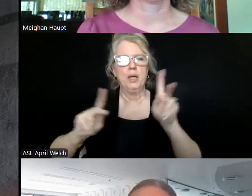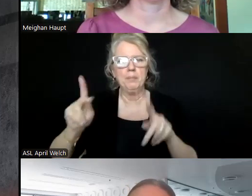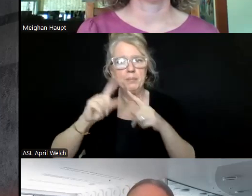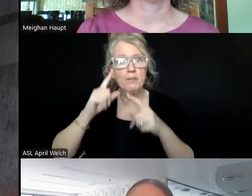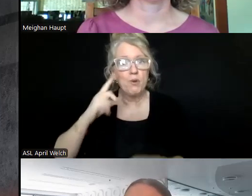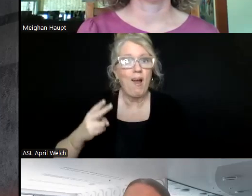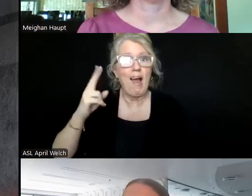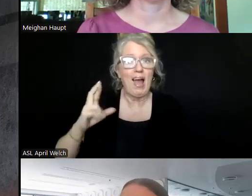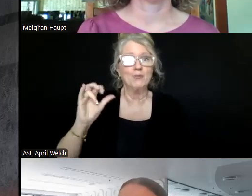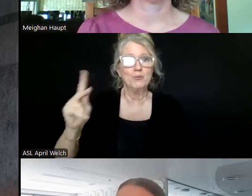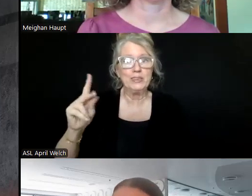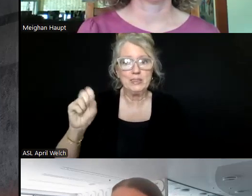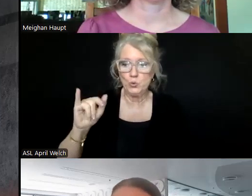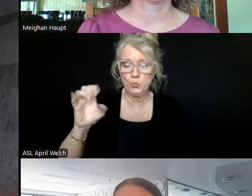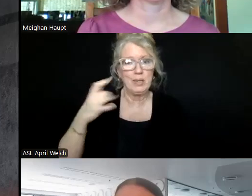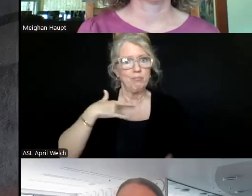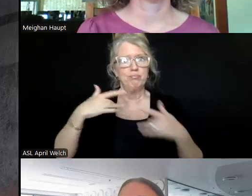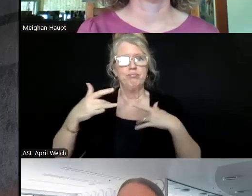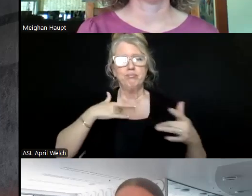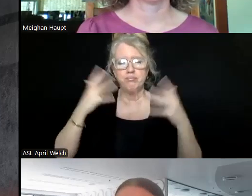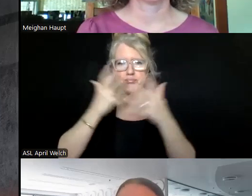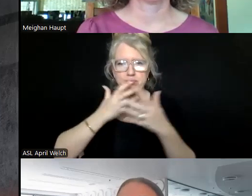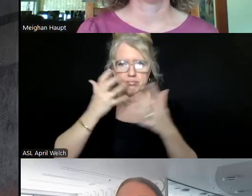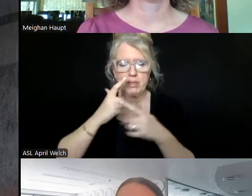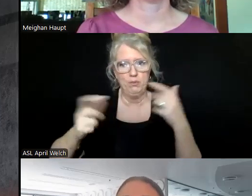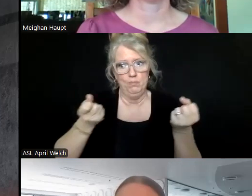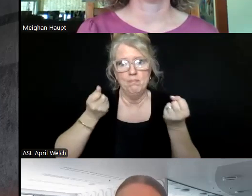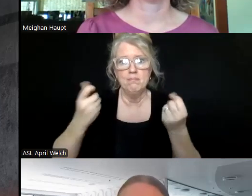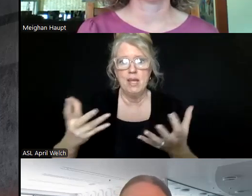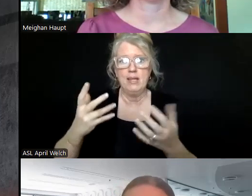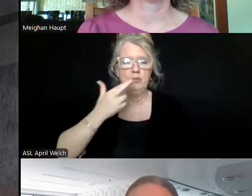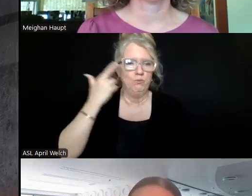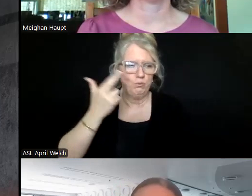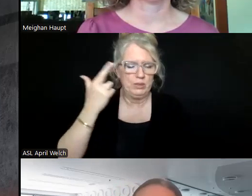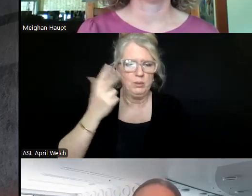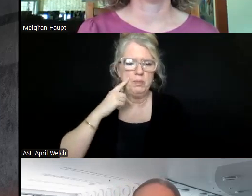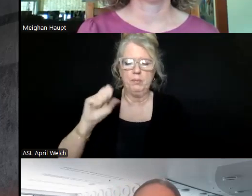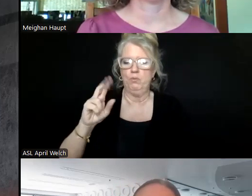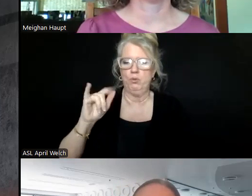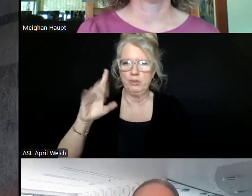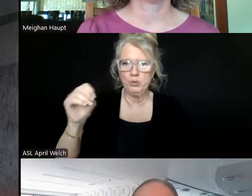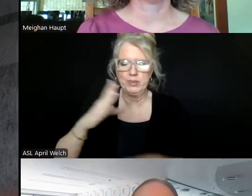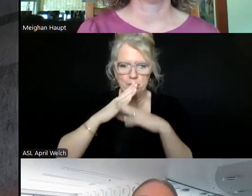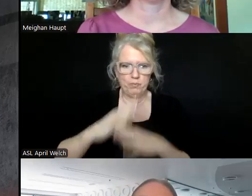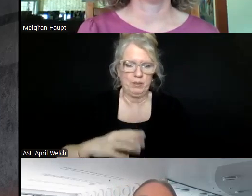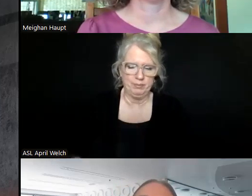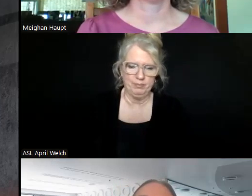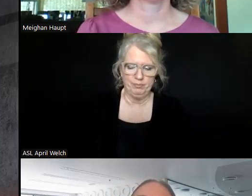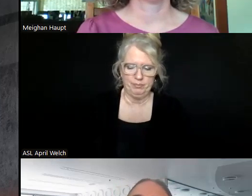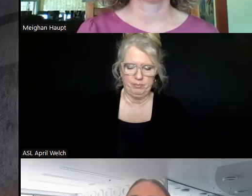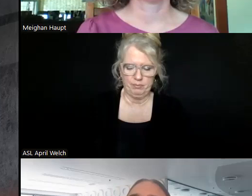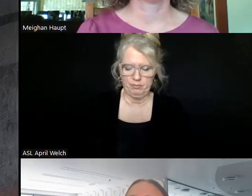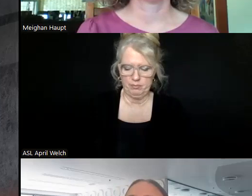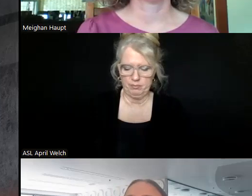of suicide, which is of great concern for many reasons for a suicide prevention lifeline. So based on